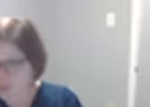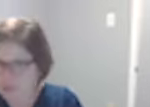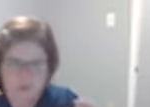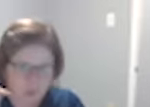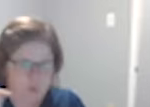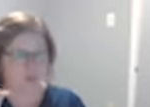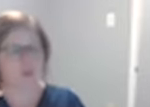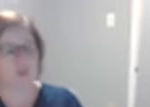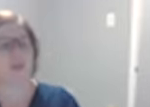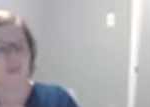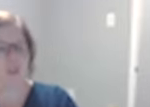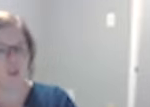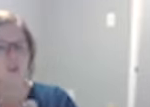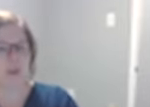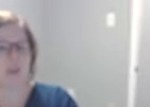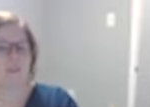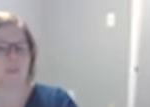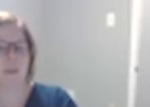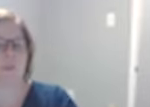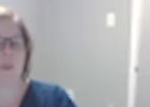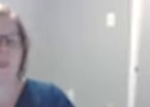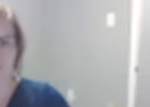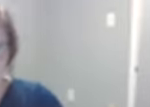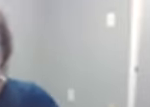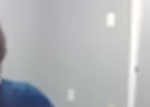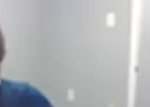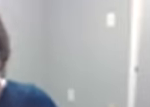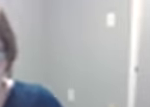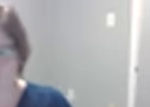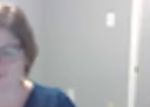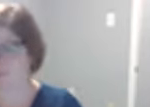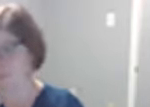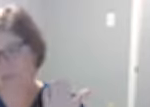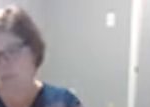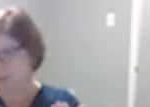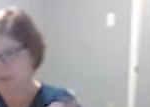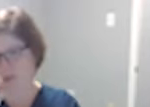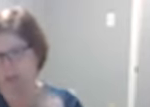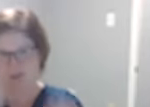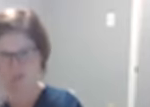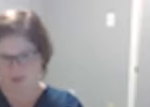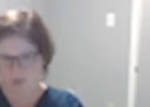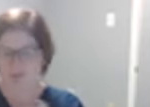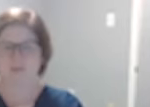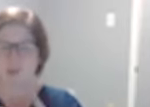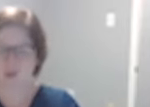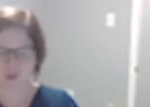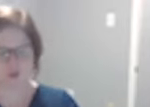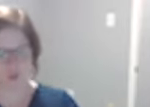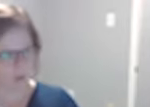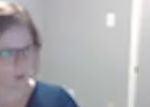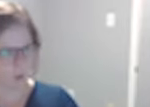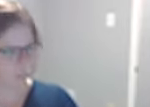find a better one. And finally, even if you cannot recognize it, but you found yourself, oh my God, where am